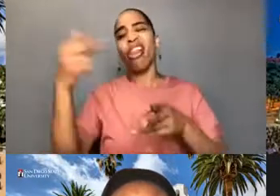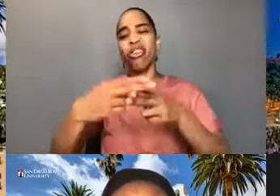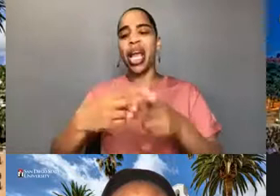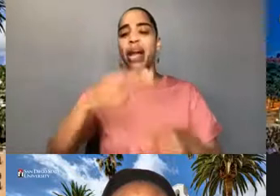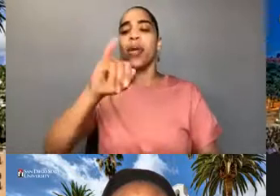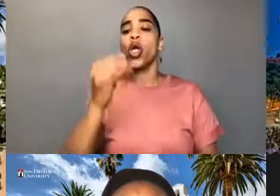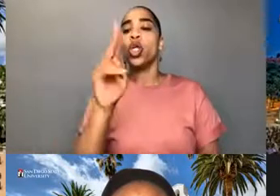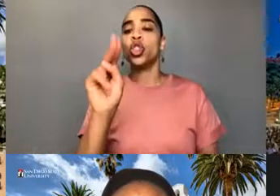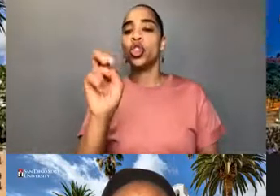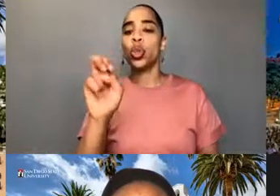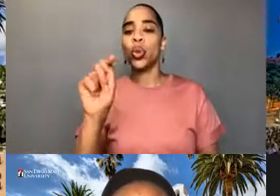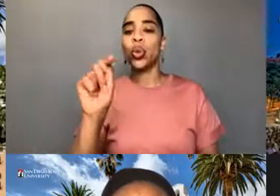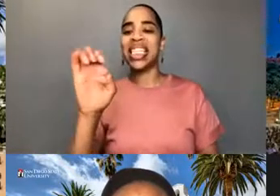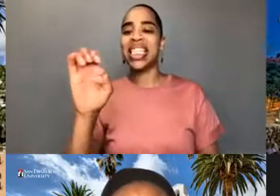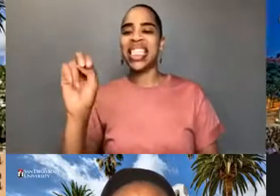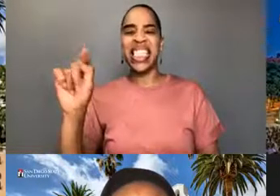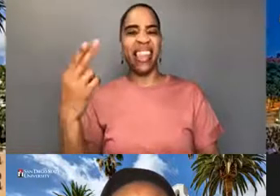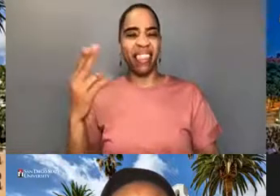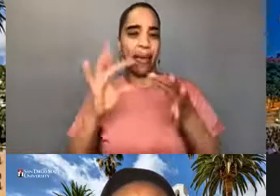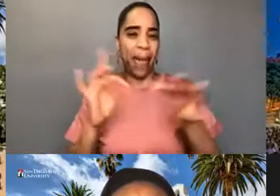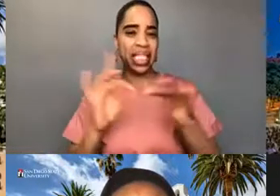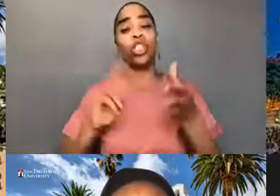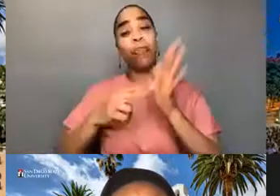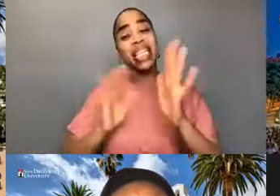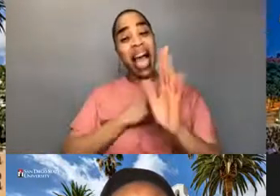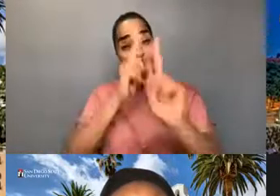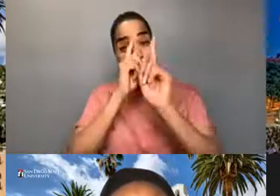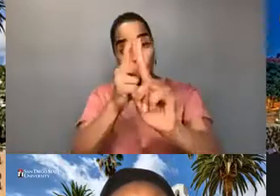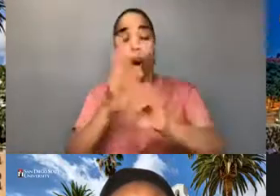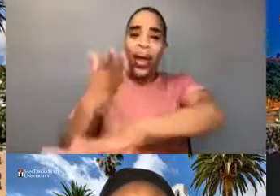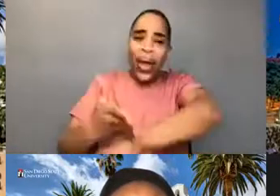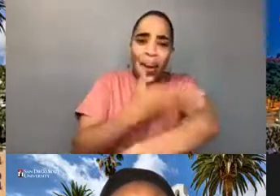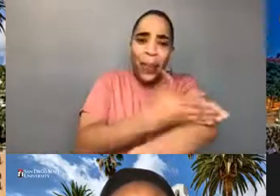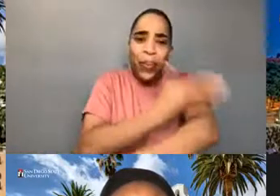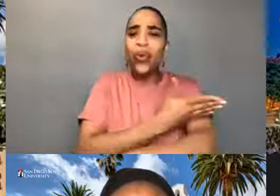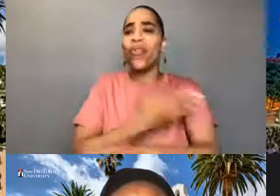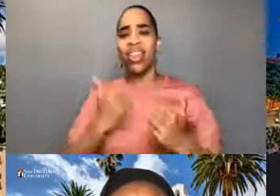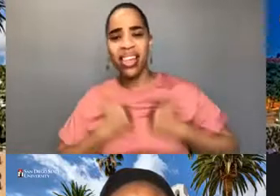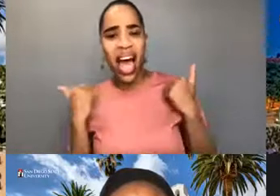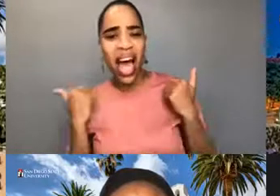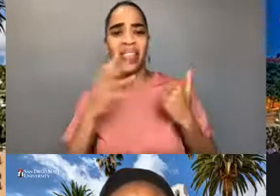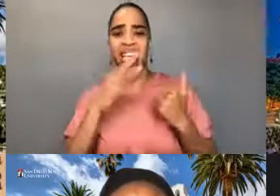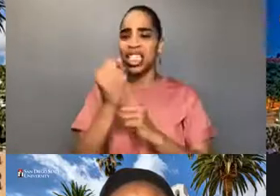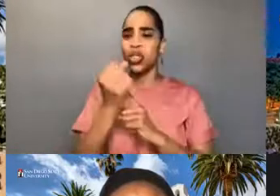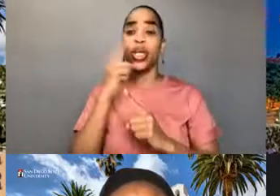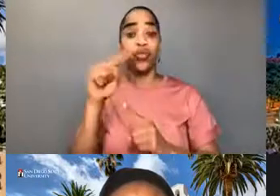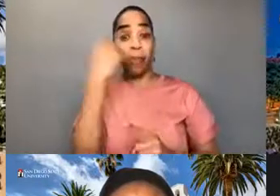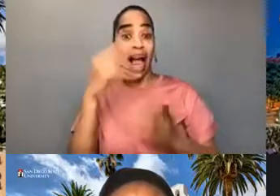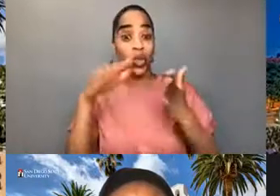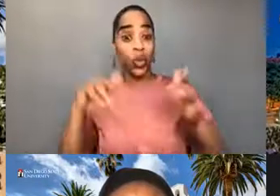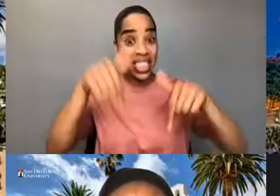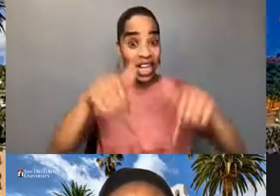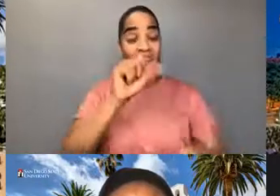was the administration's commitment to trying to improve the lives and conditions of Black people at San Diego State and in our